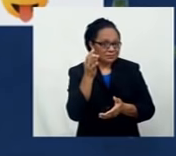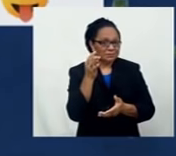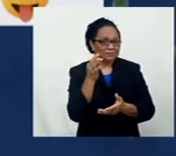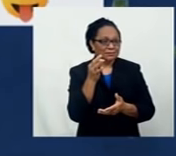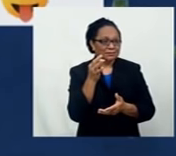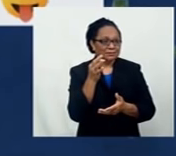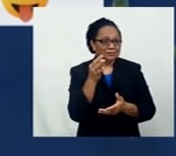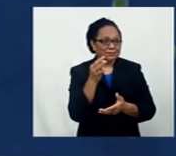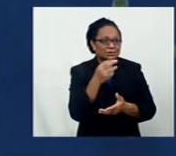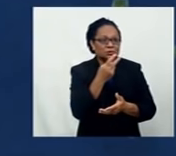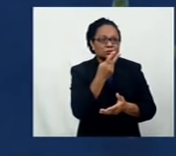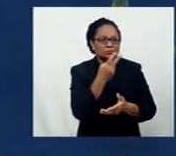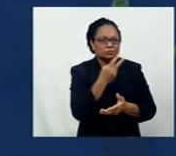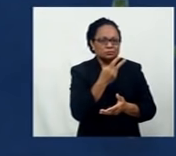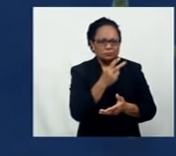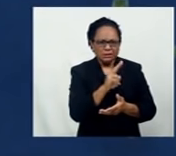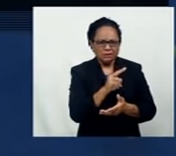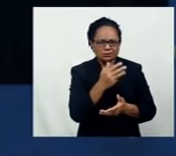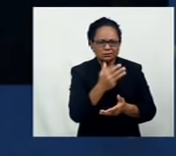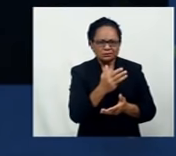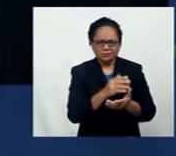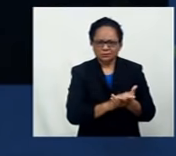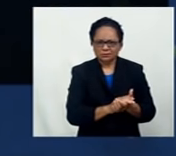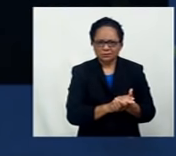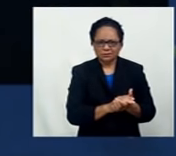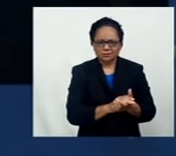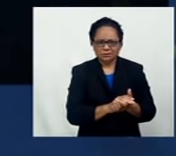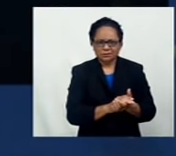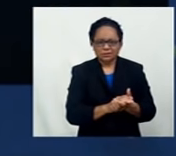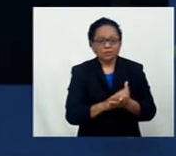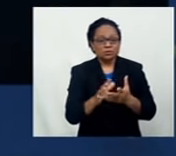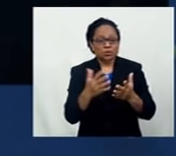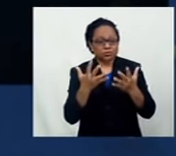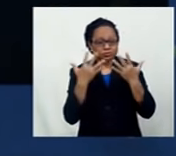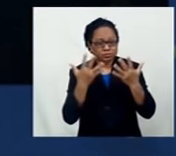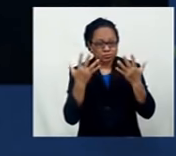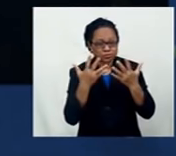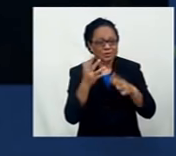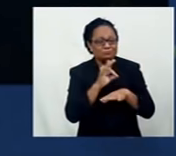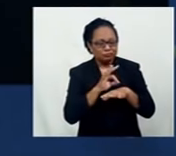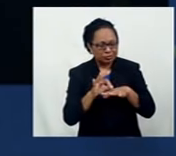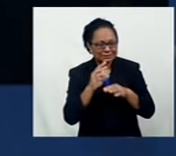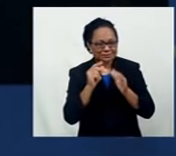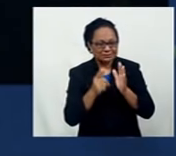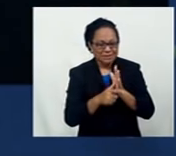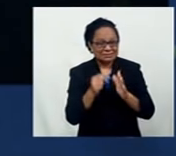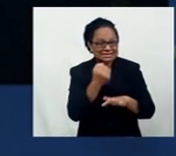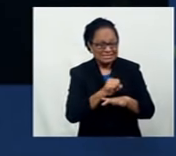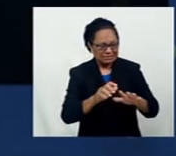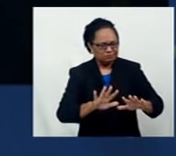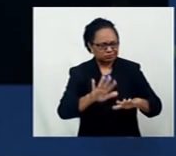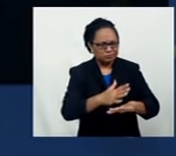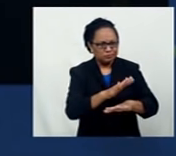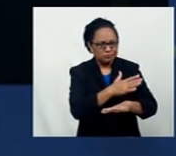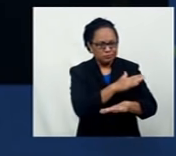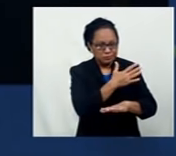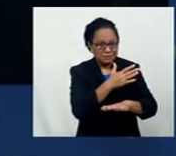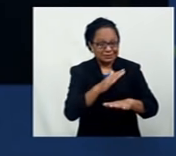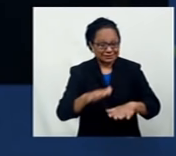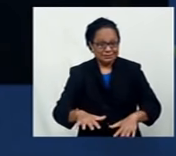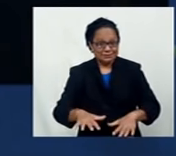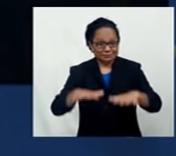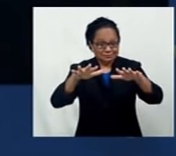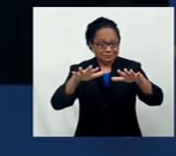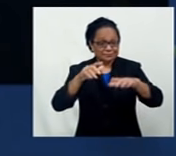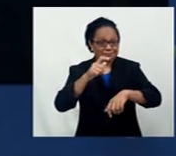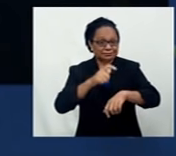of 29. Moderate southeast winds, fresh at times, moderate to rough seas. Turning to the tides, the next high